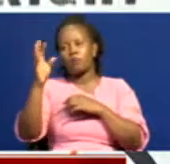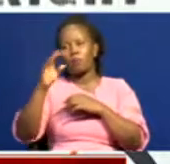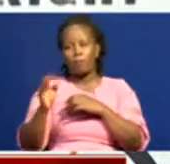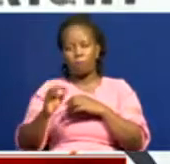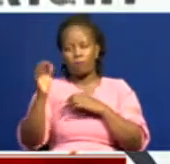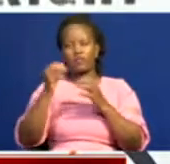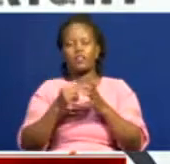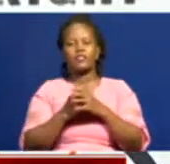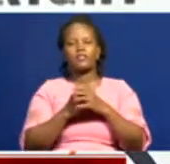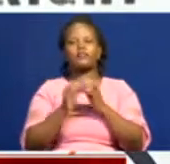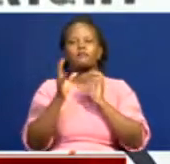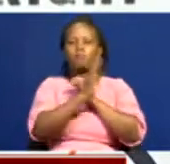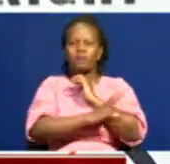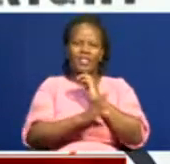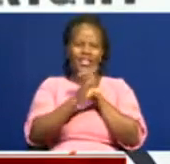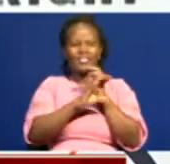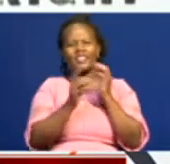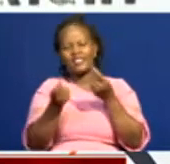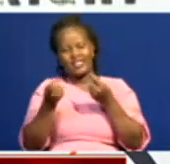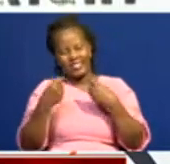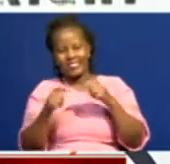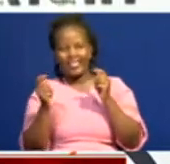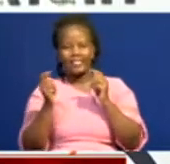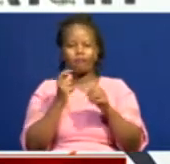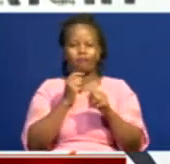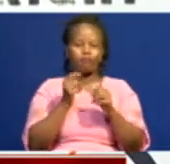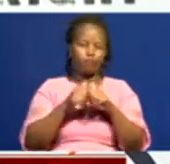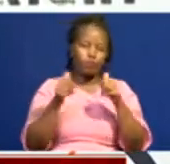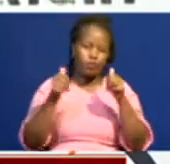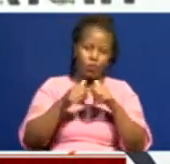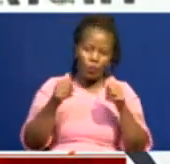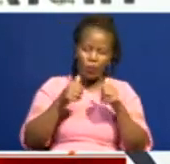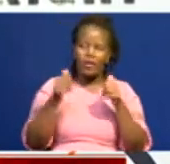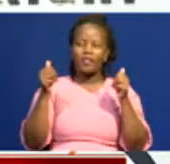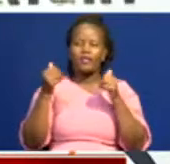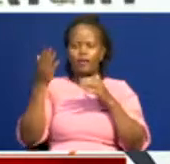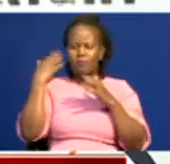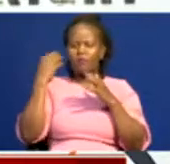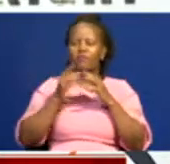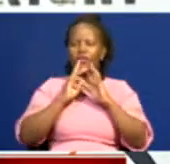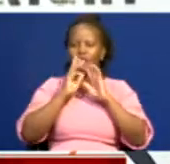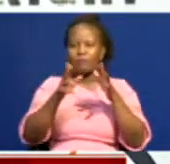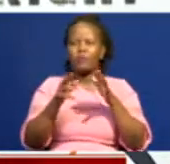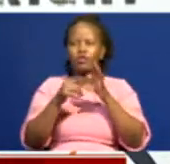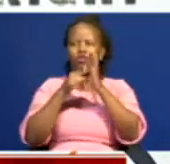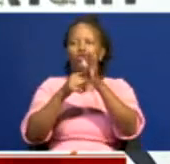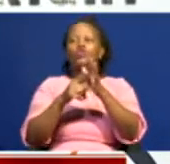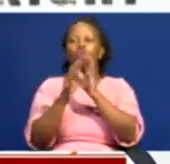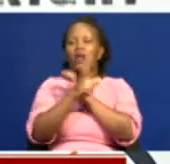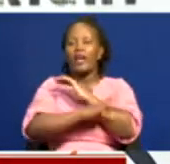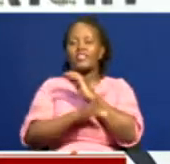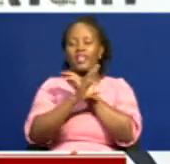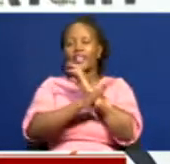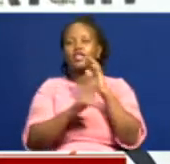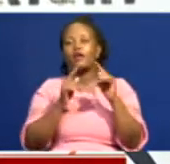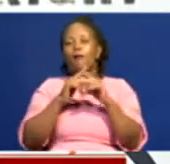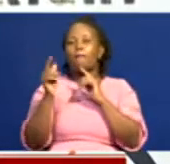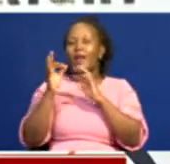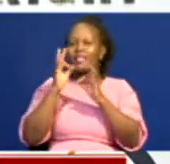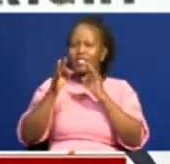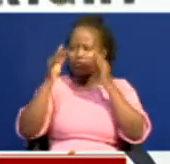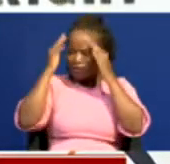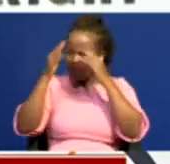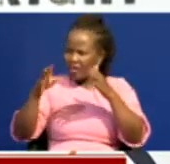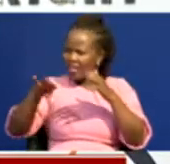well. The last KBHS report showed that we are on track, doing well as a country globally. But when you break it down by counties, then